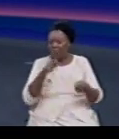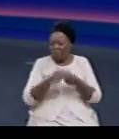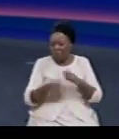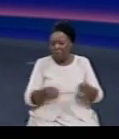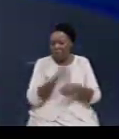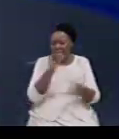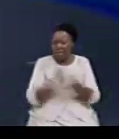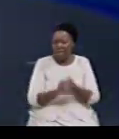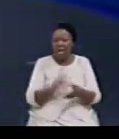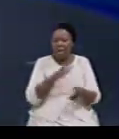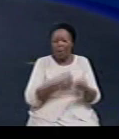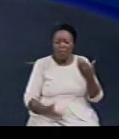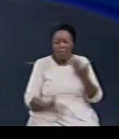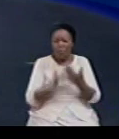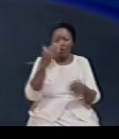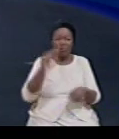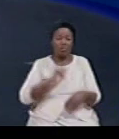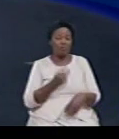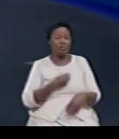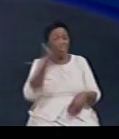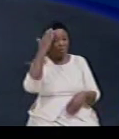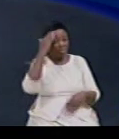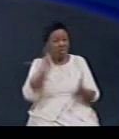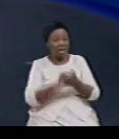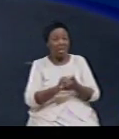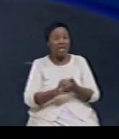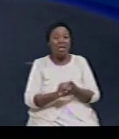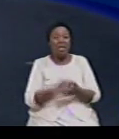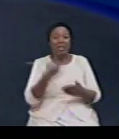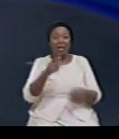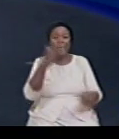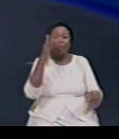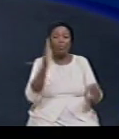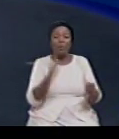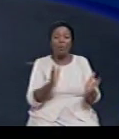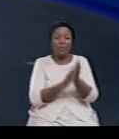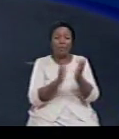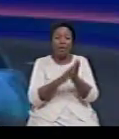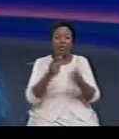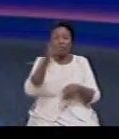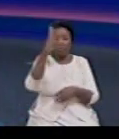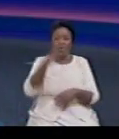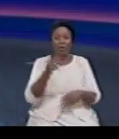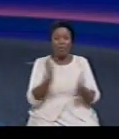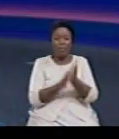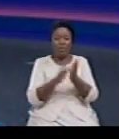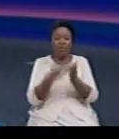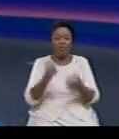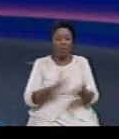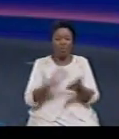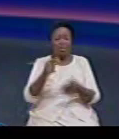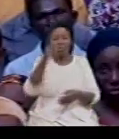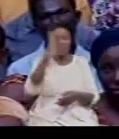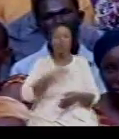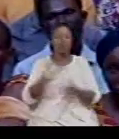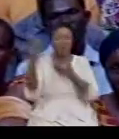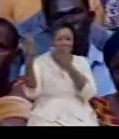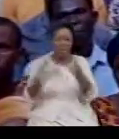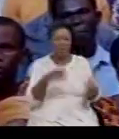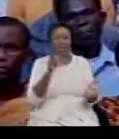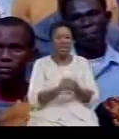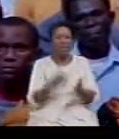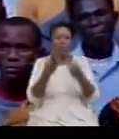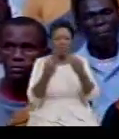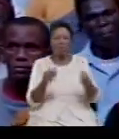know, that the praise of God, the praise of the glory of God, will bring the solution. But I want to tell